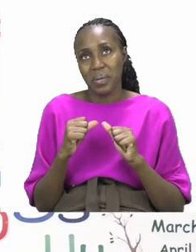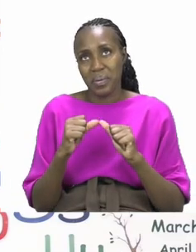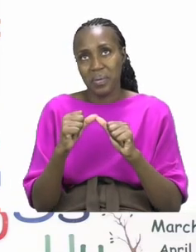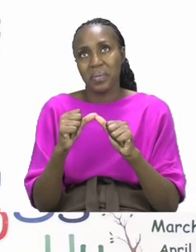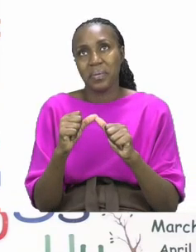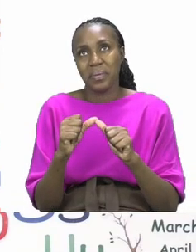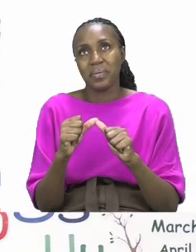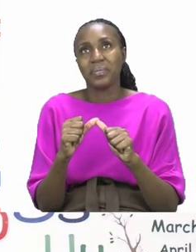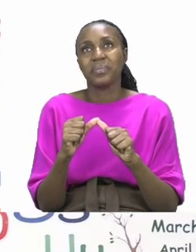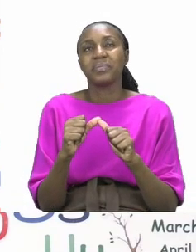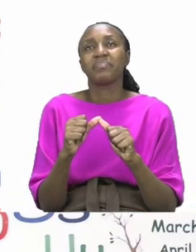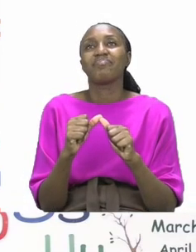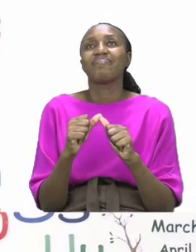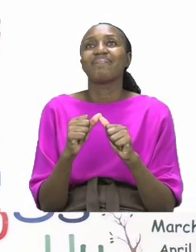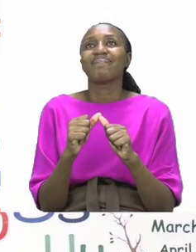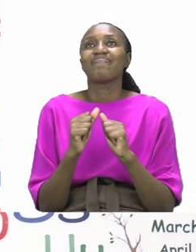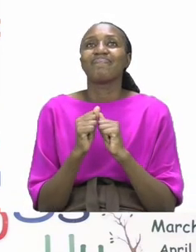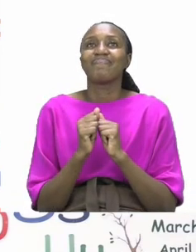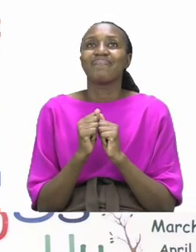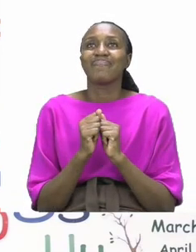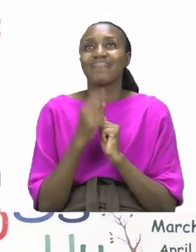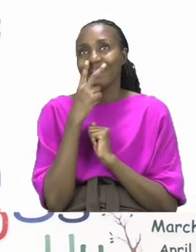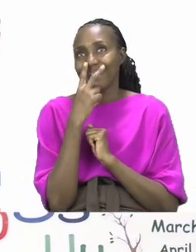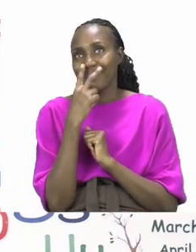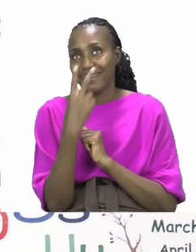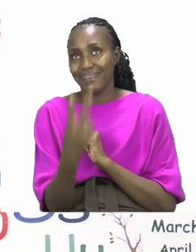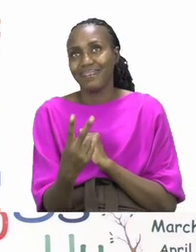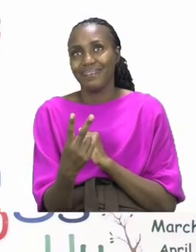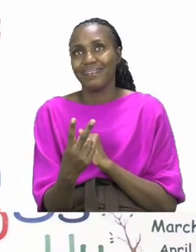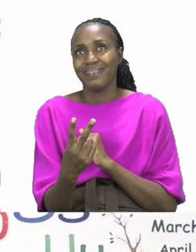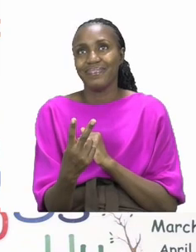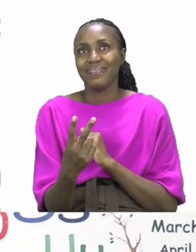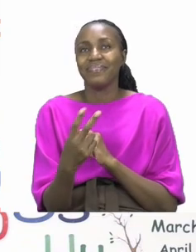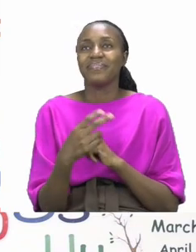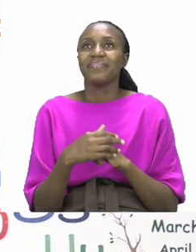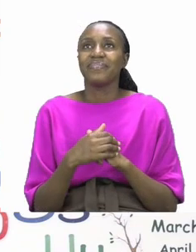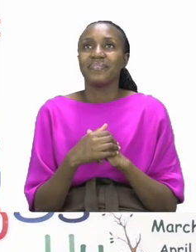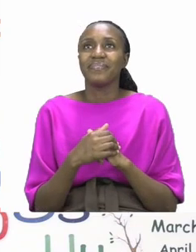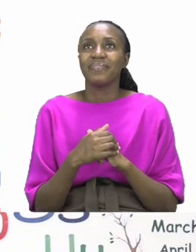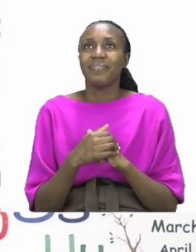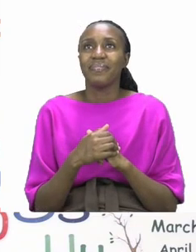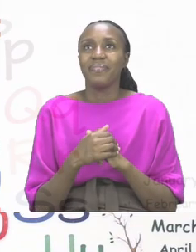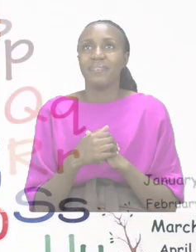to his leaf. I'll see you when you're done after the advert break.